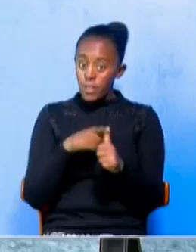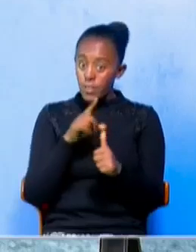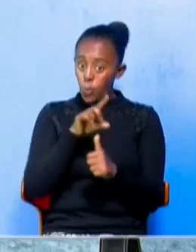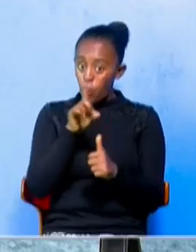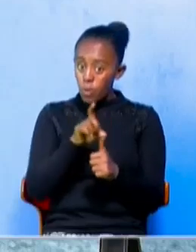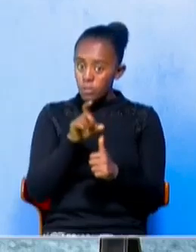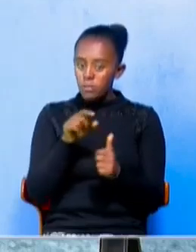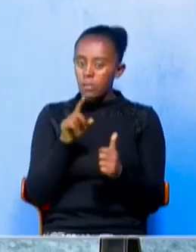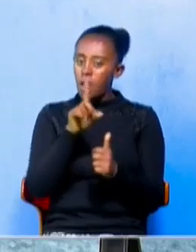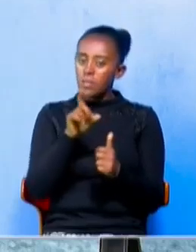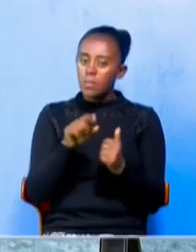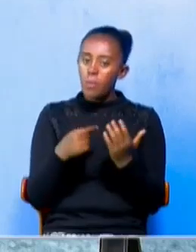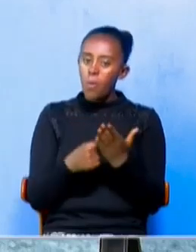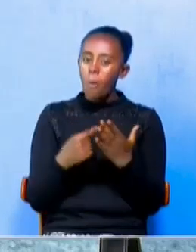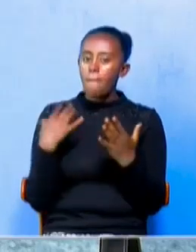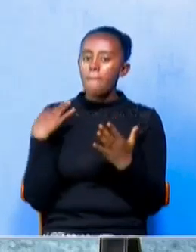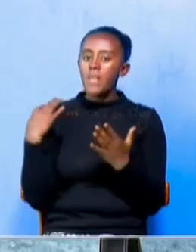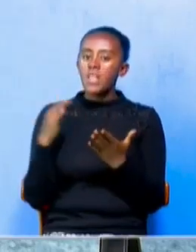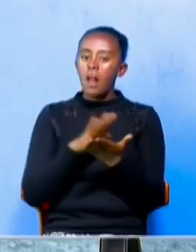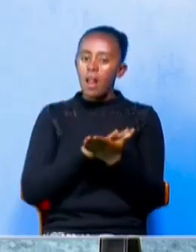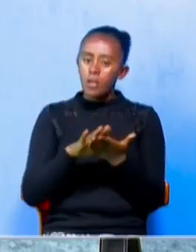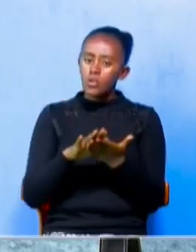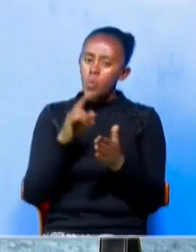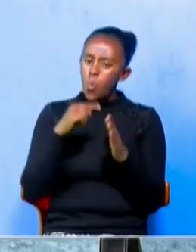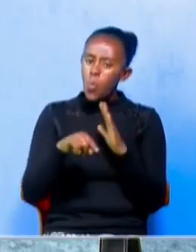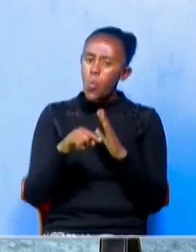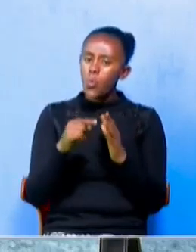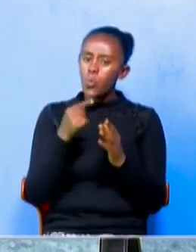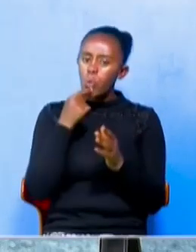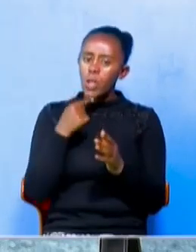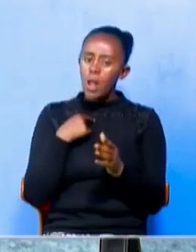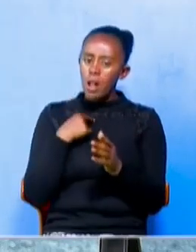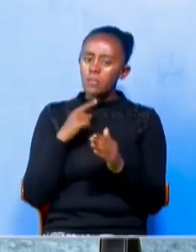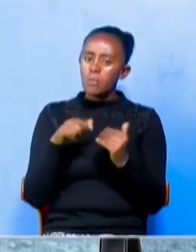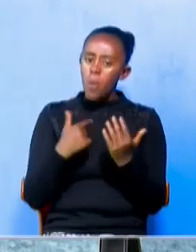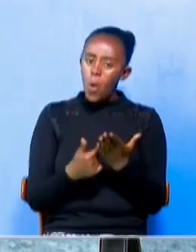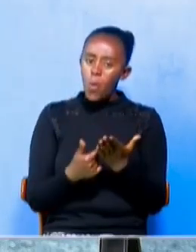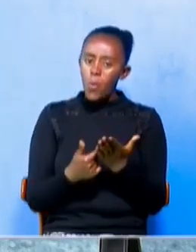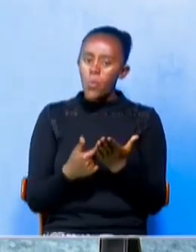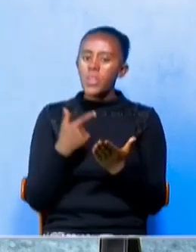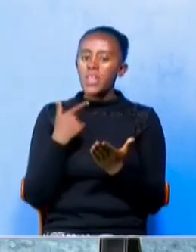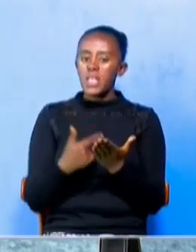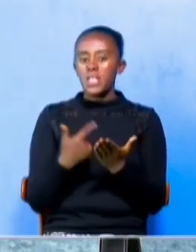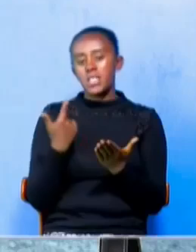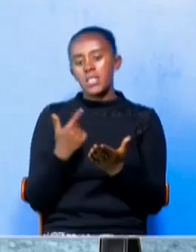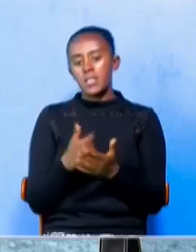to ask about personal hygiene. What do you tell us about this?